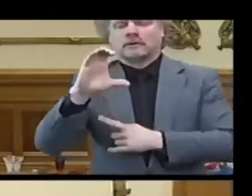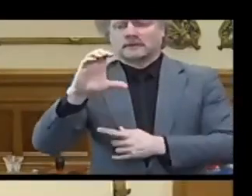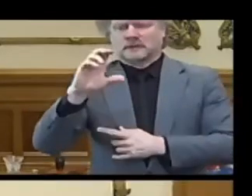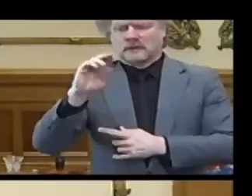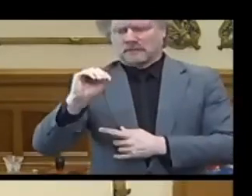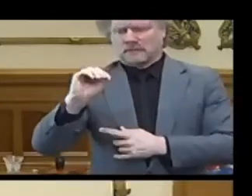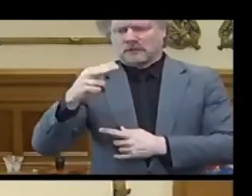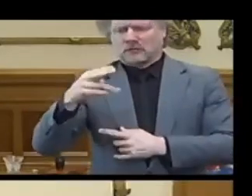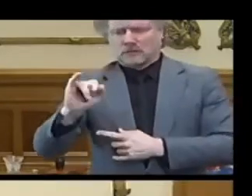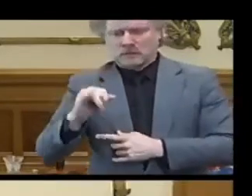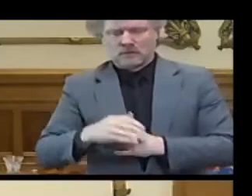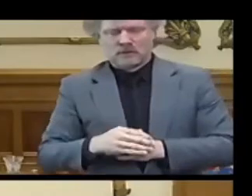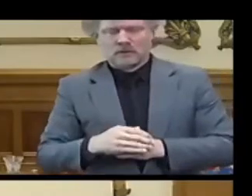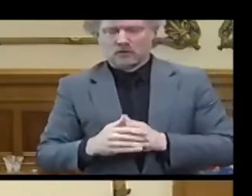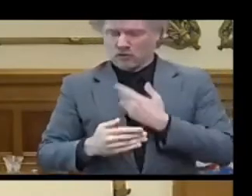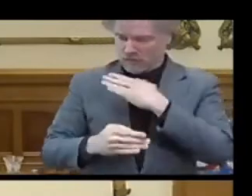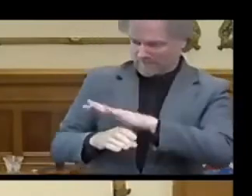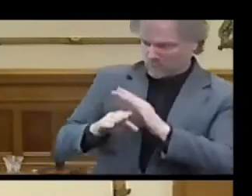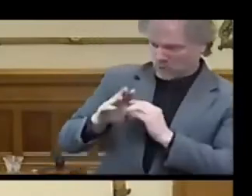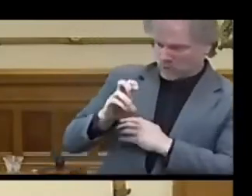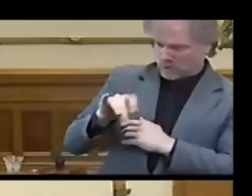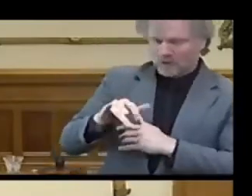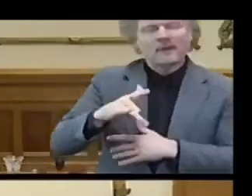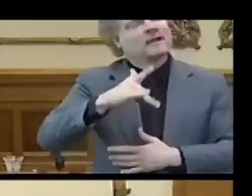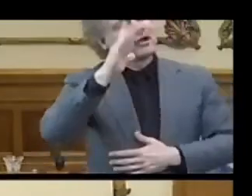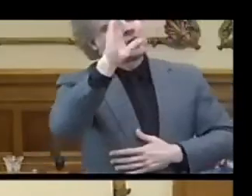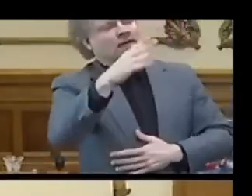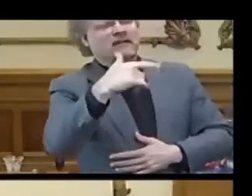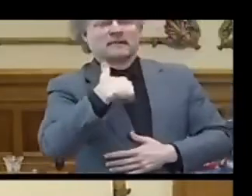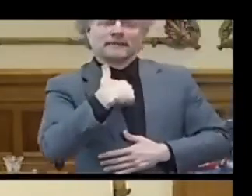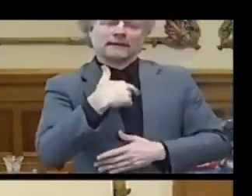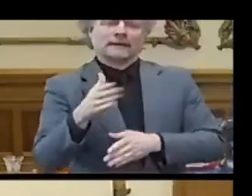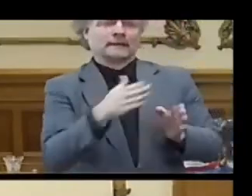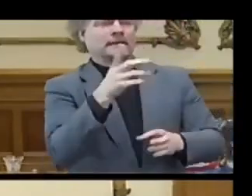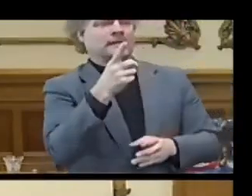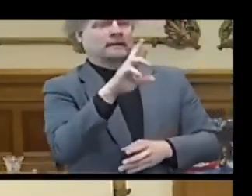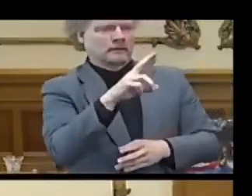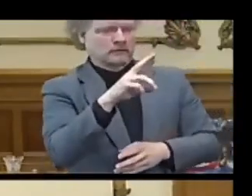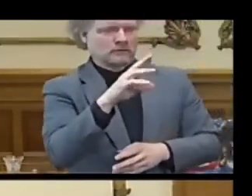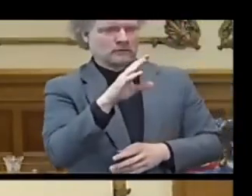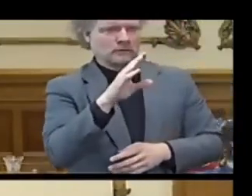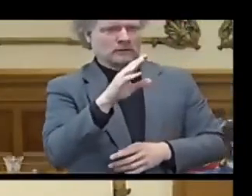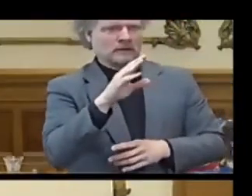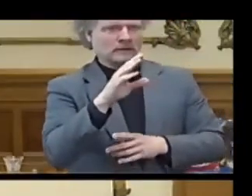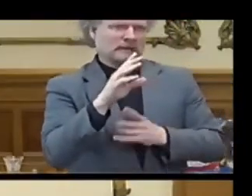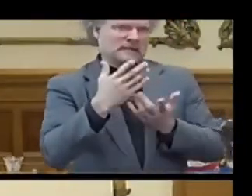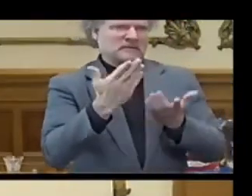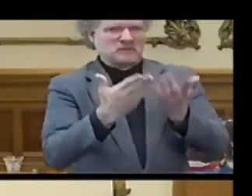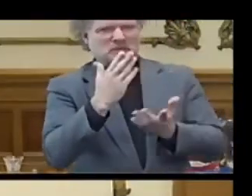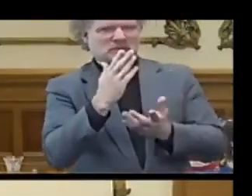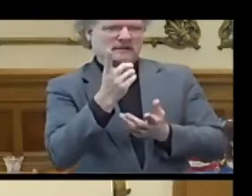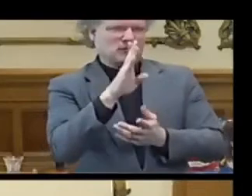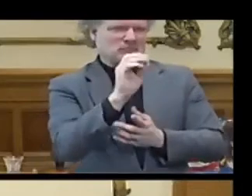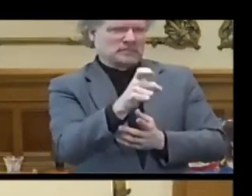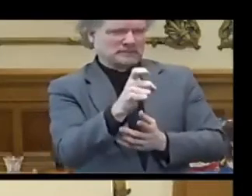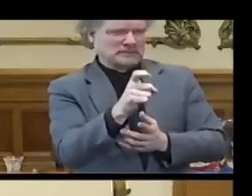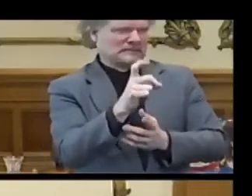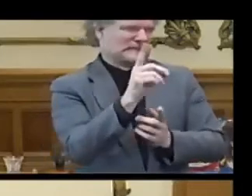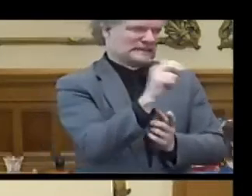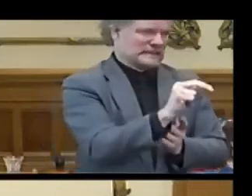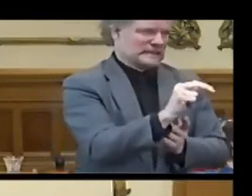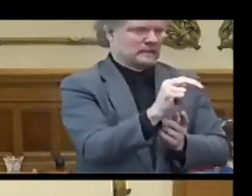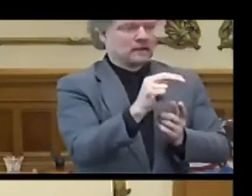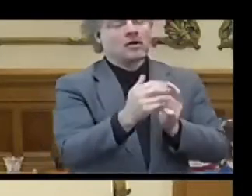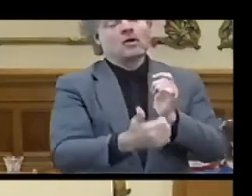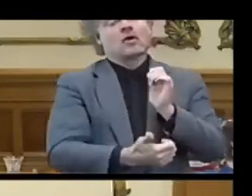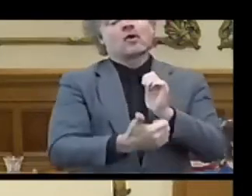Whitney. Good afternoon. My questions are for Dr. Dan and Dr. Box, most likely. A majority of